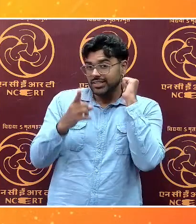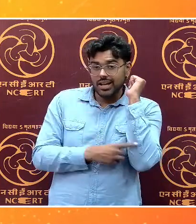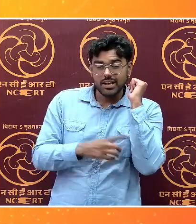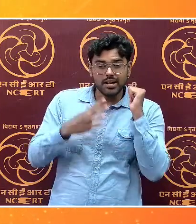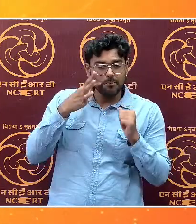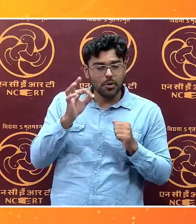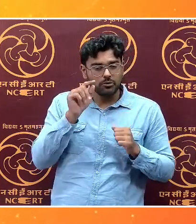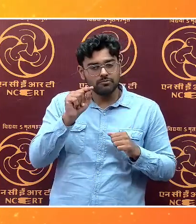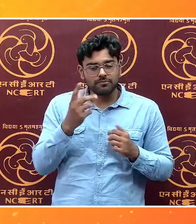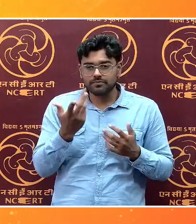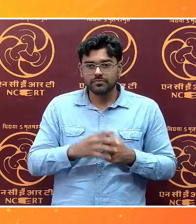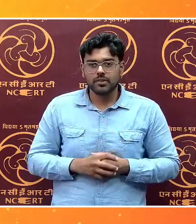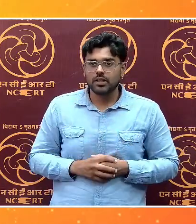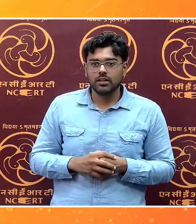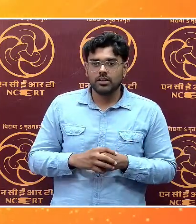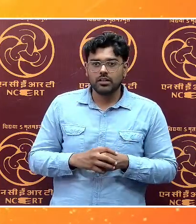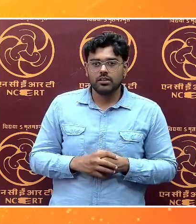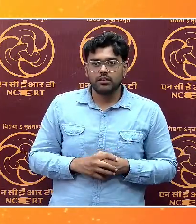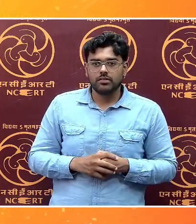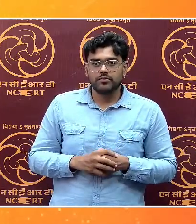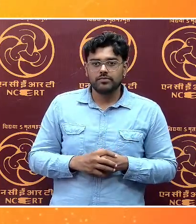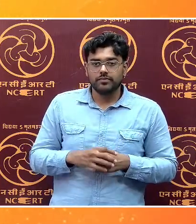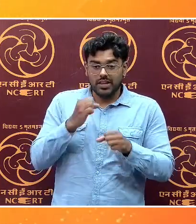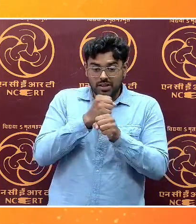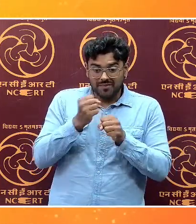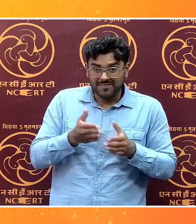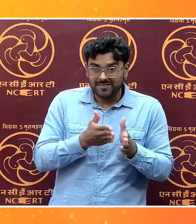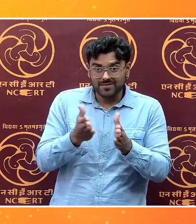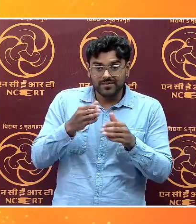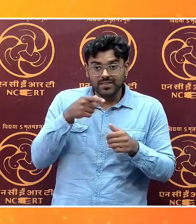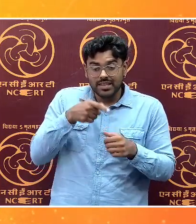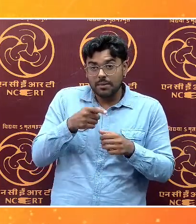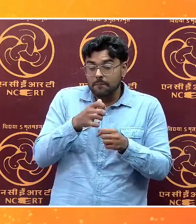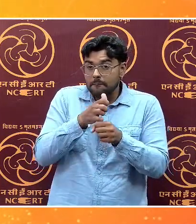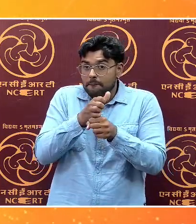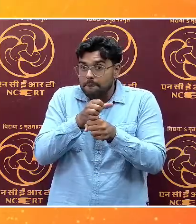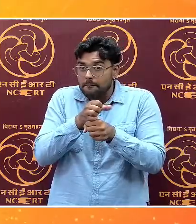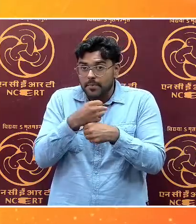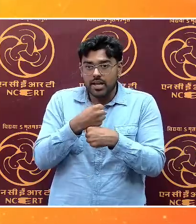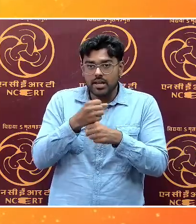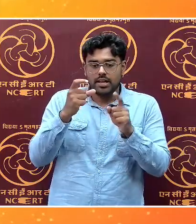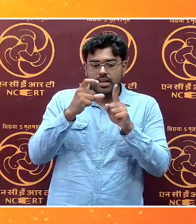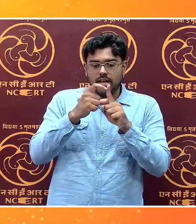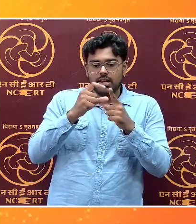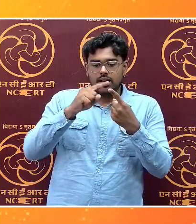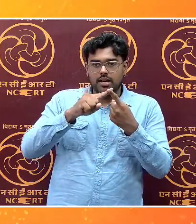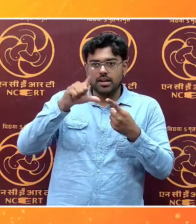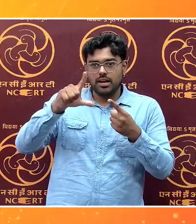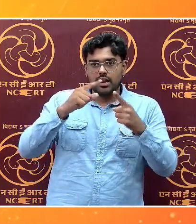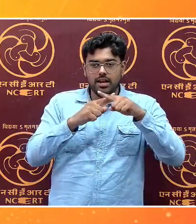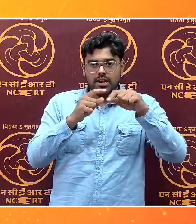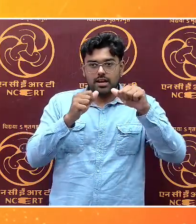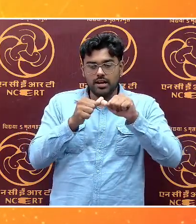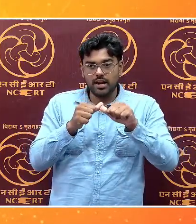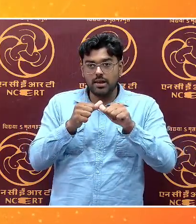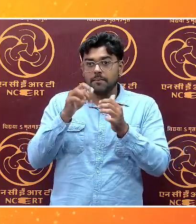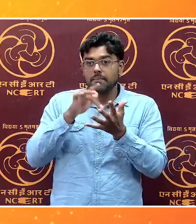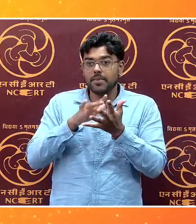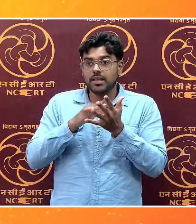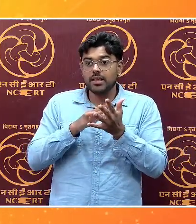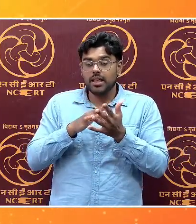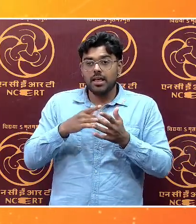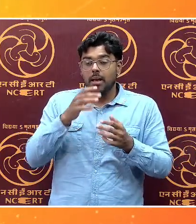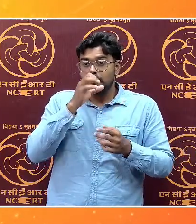about Godavari is that Godavari forms a delta at the Koringa mangrove